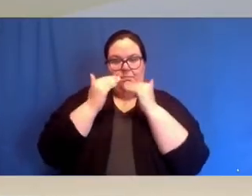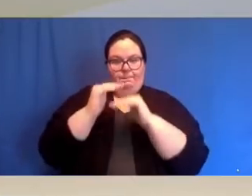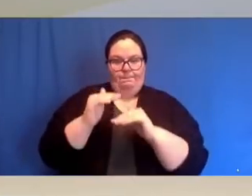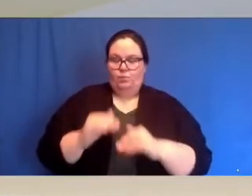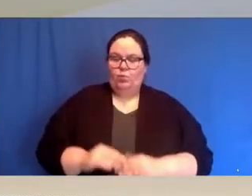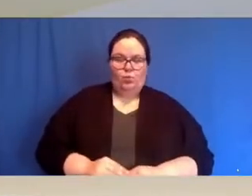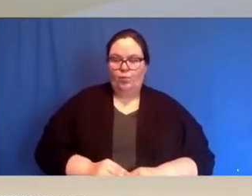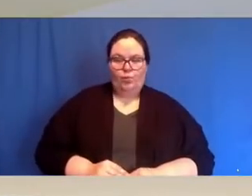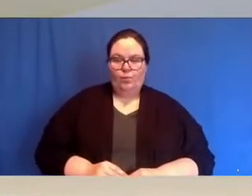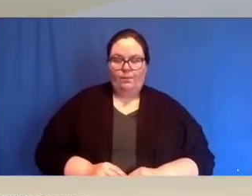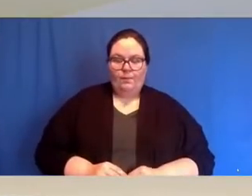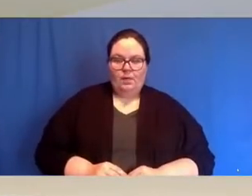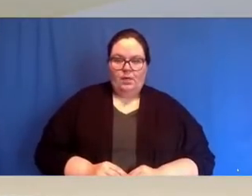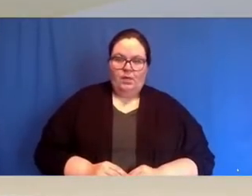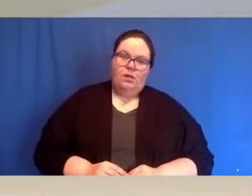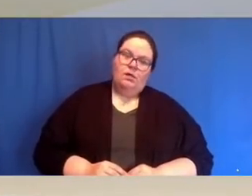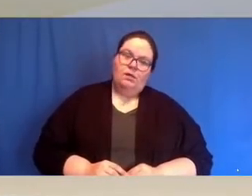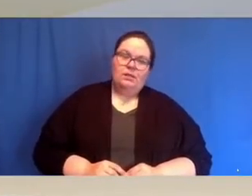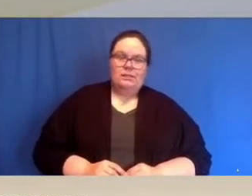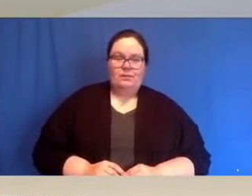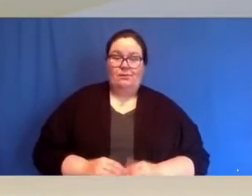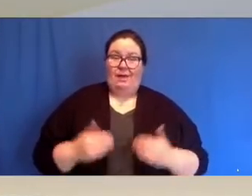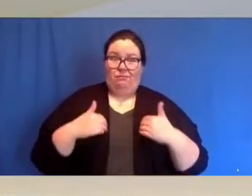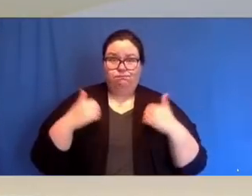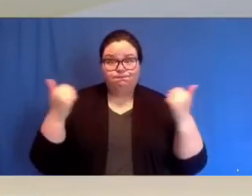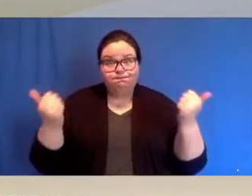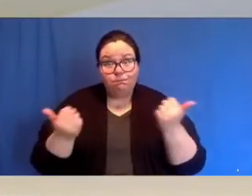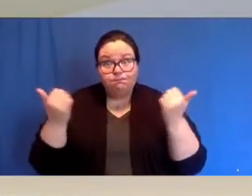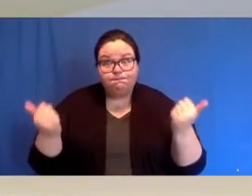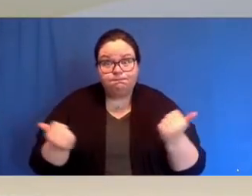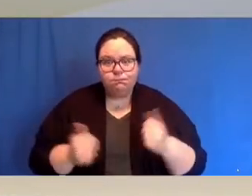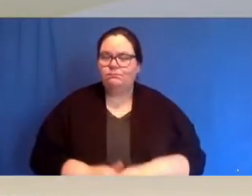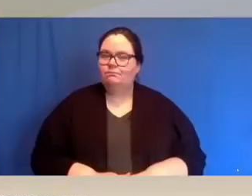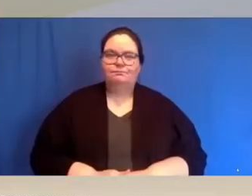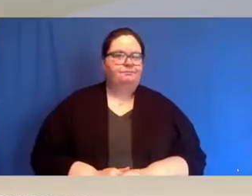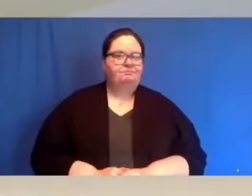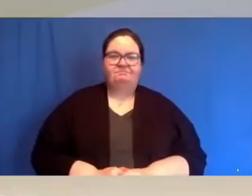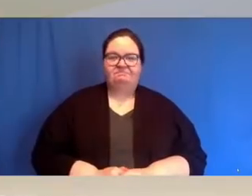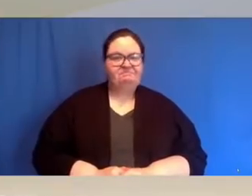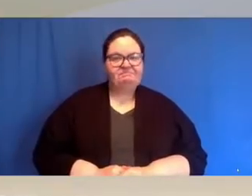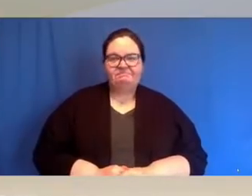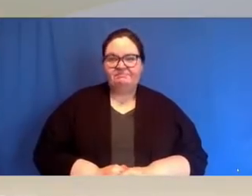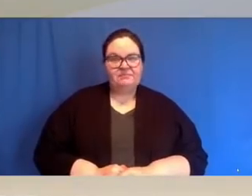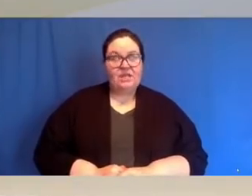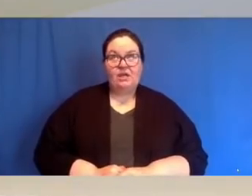But we don't have a large ICU capacity in this